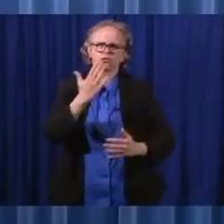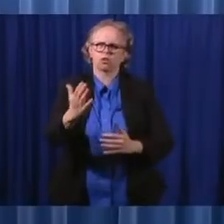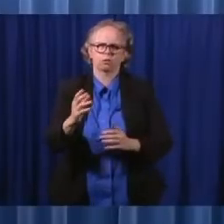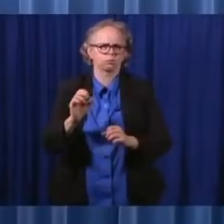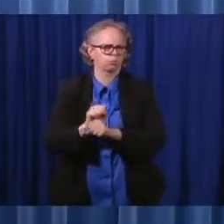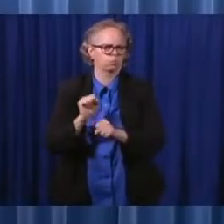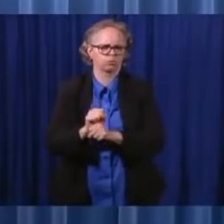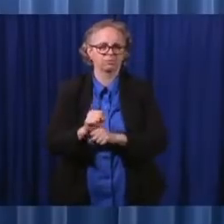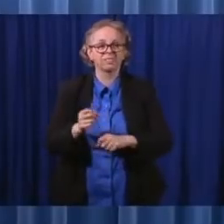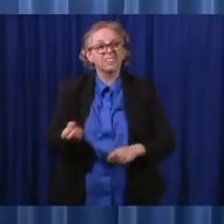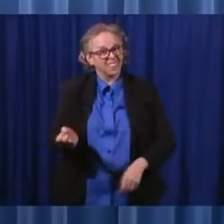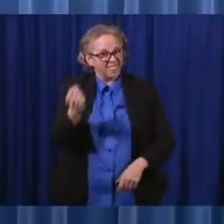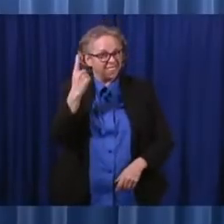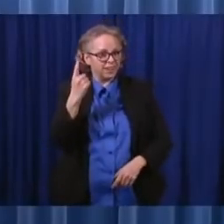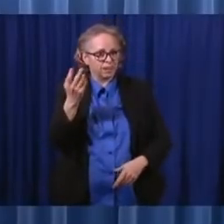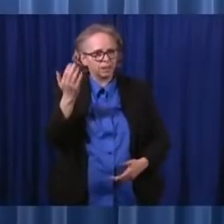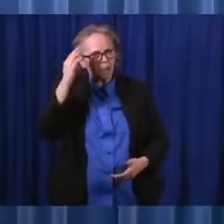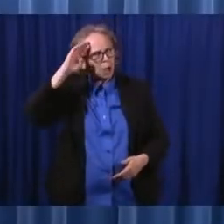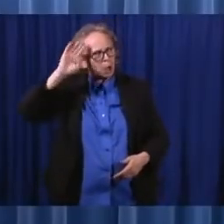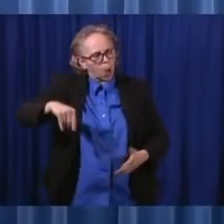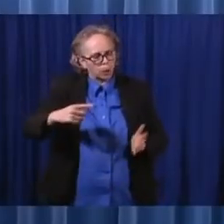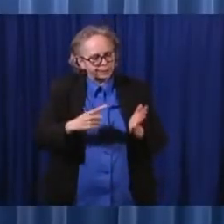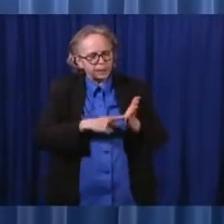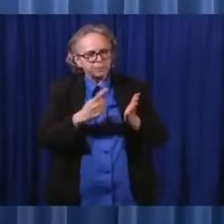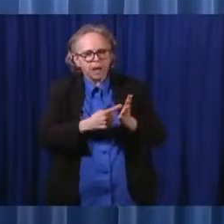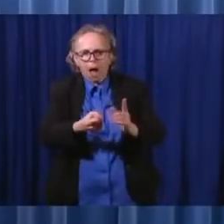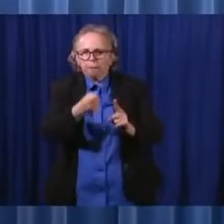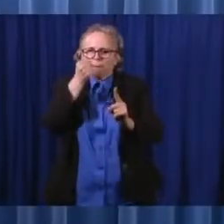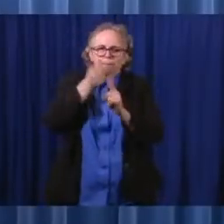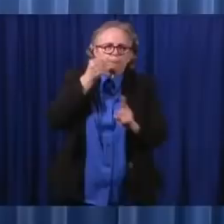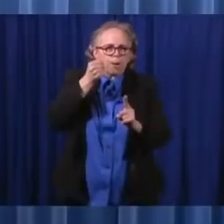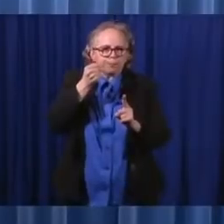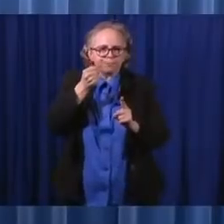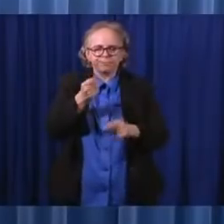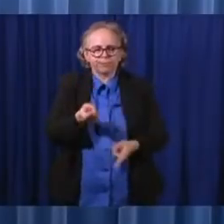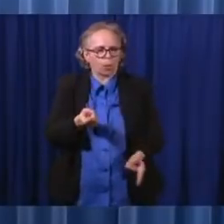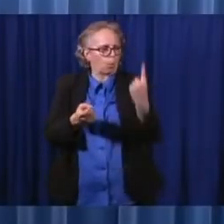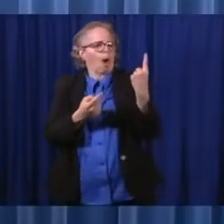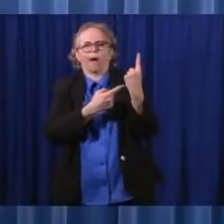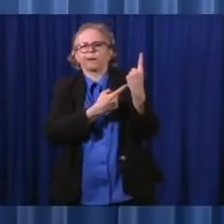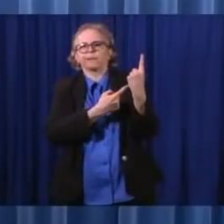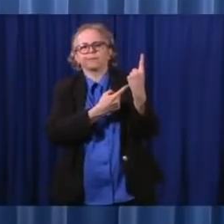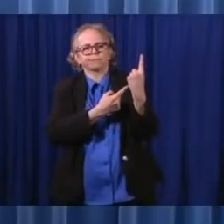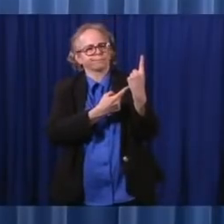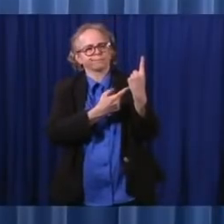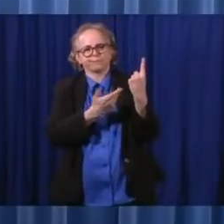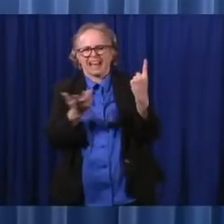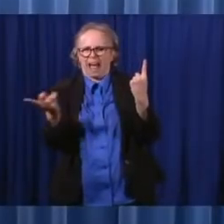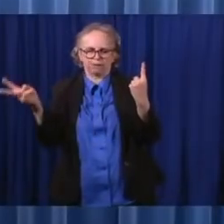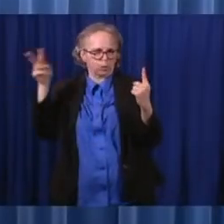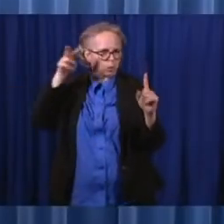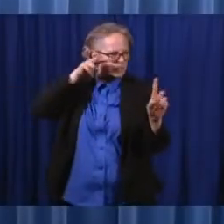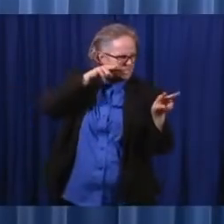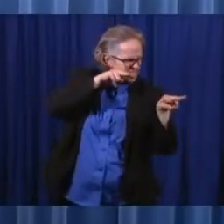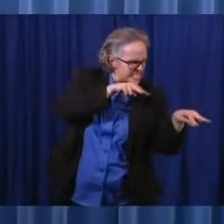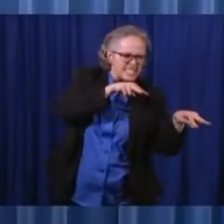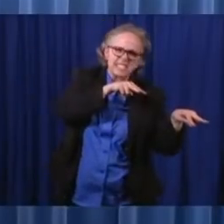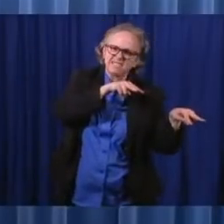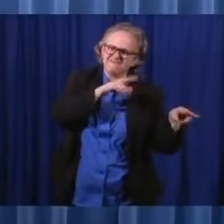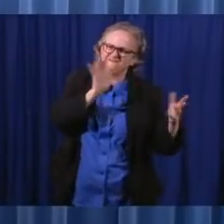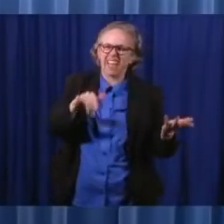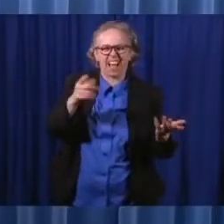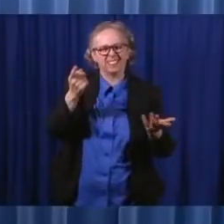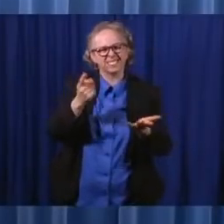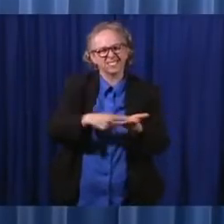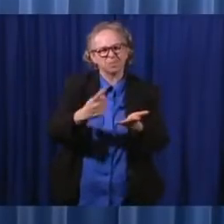occasionally someone slips in, and we have to be ever vigilant in regard to that, and we will be. And I will have